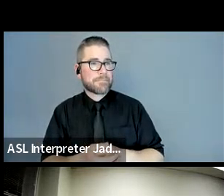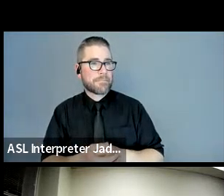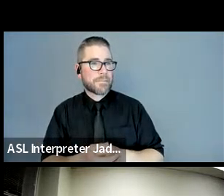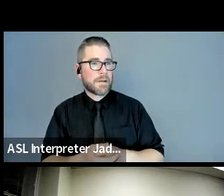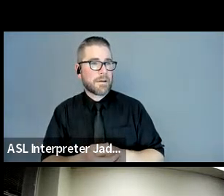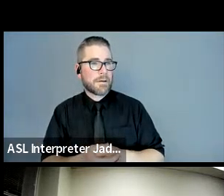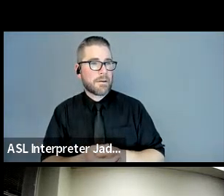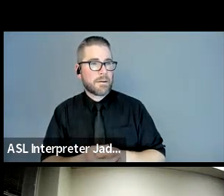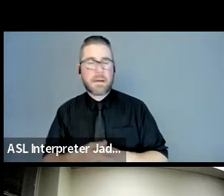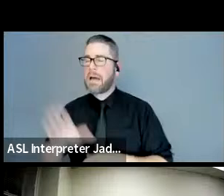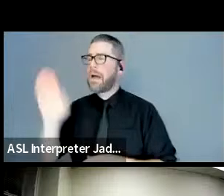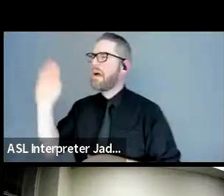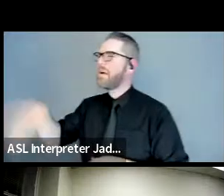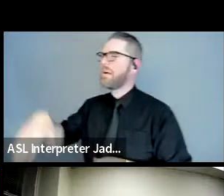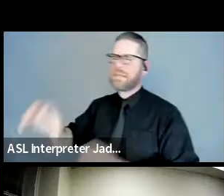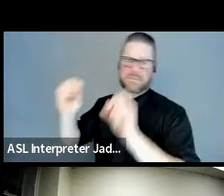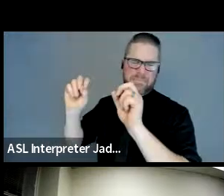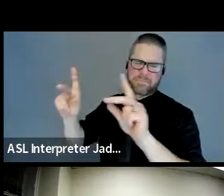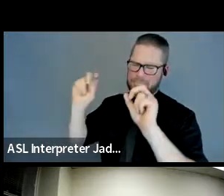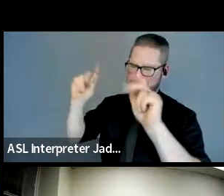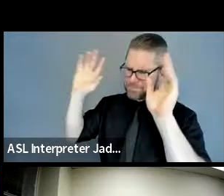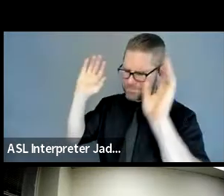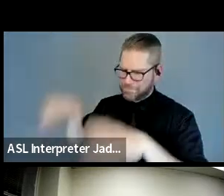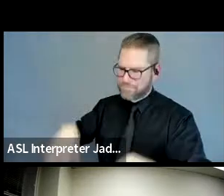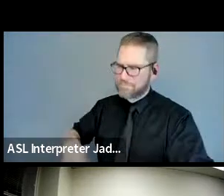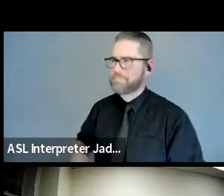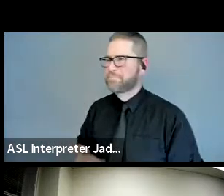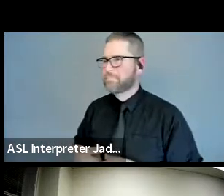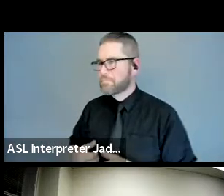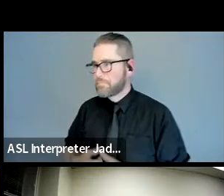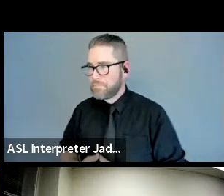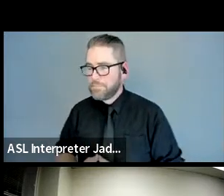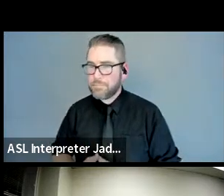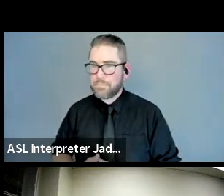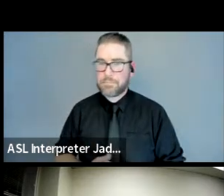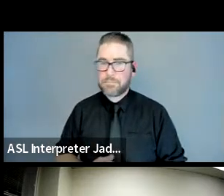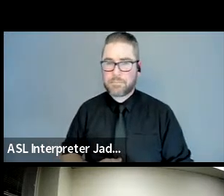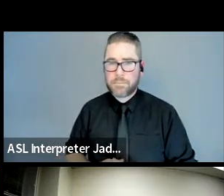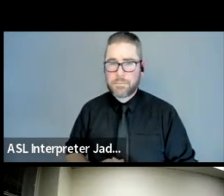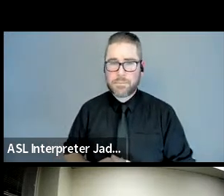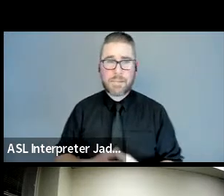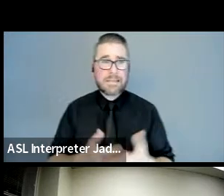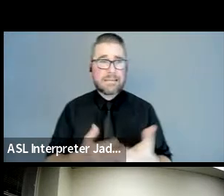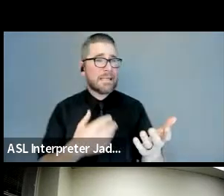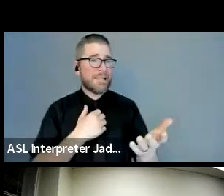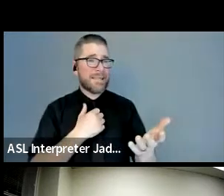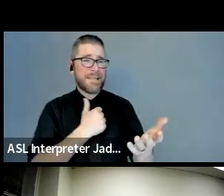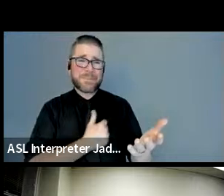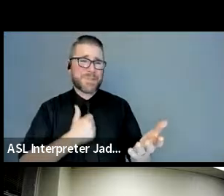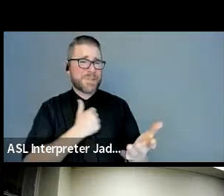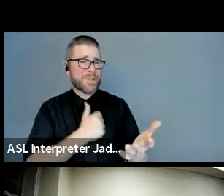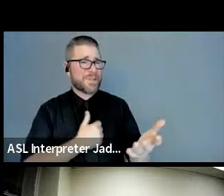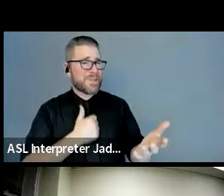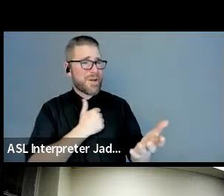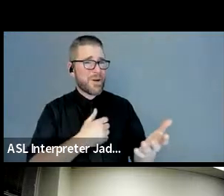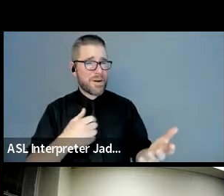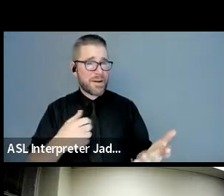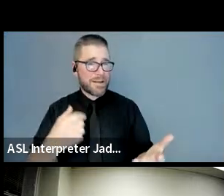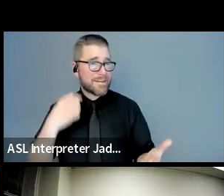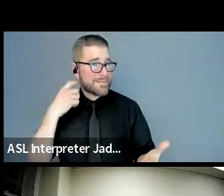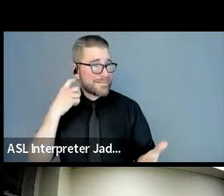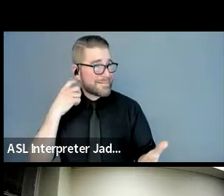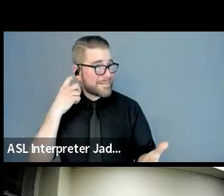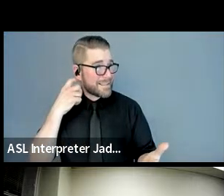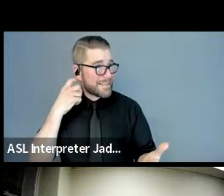It's okay. It's okay. I am so sorry, but I think I caught of what you